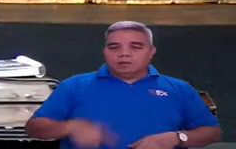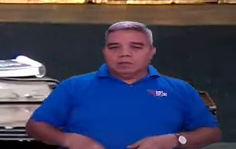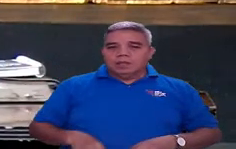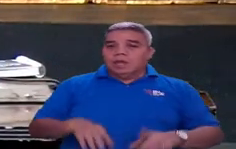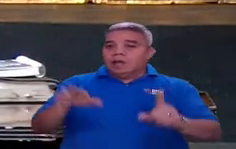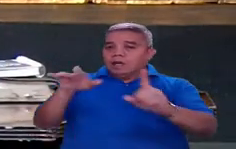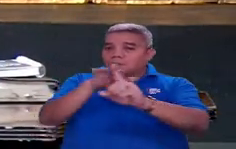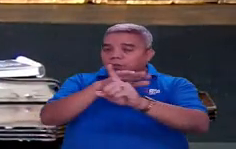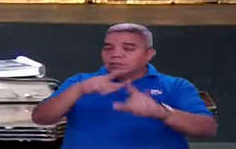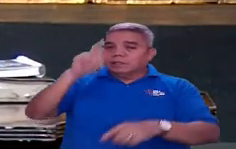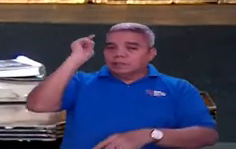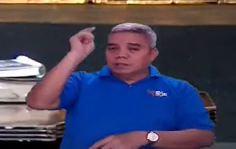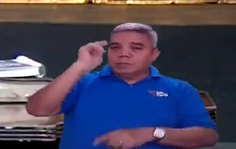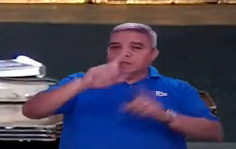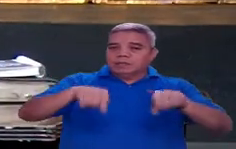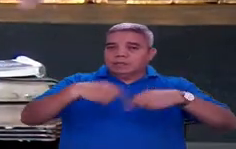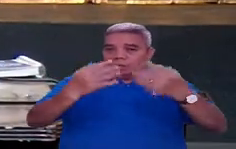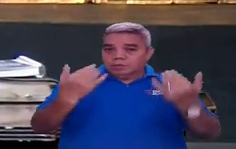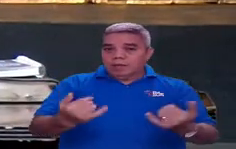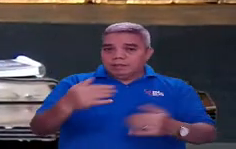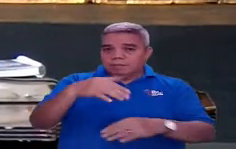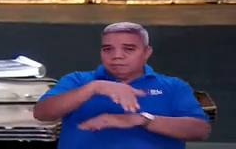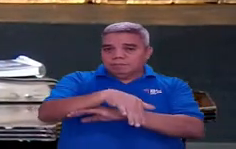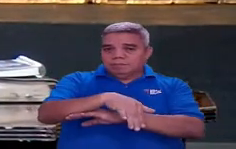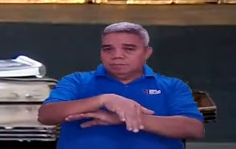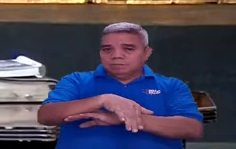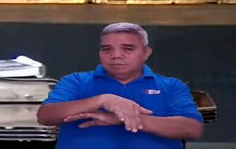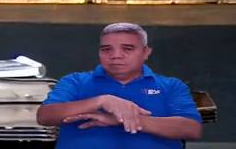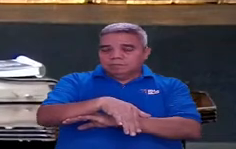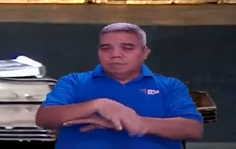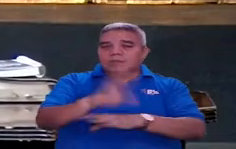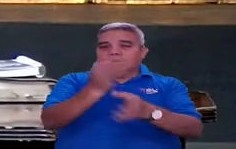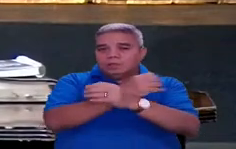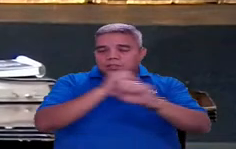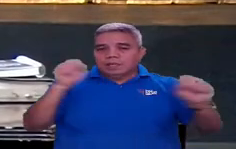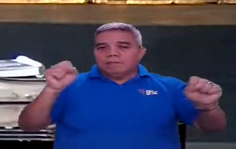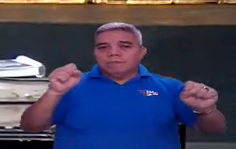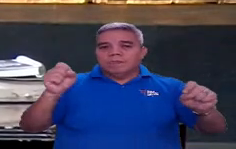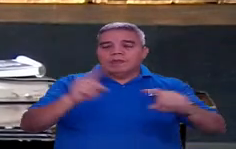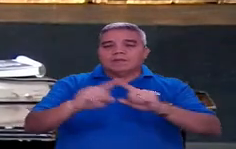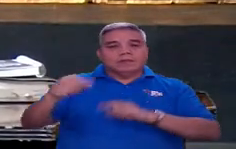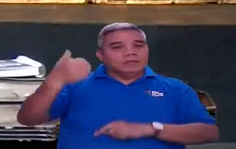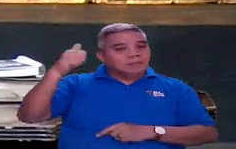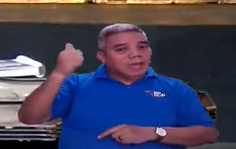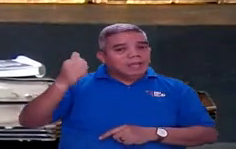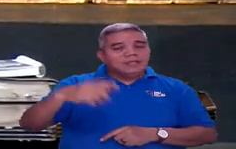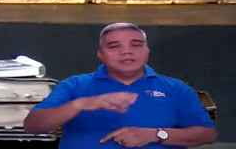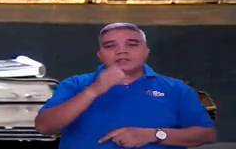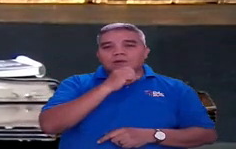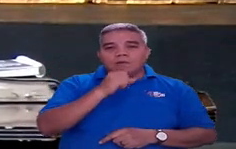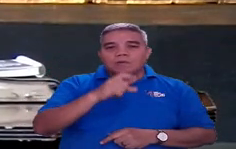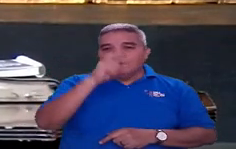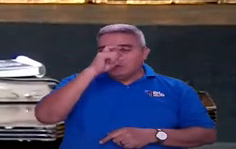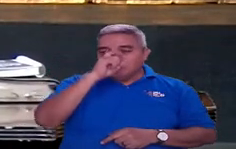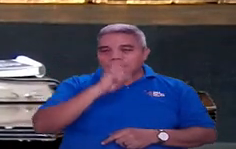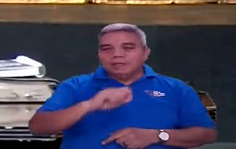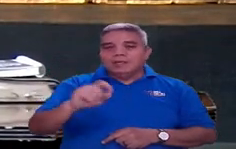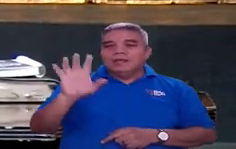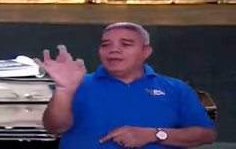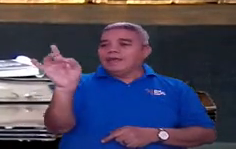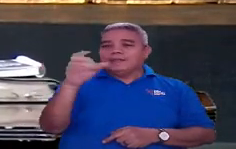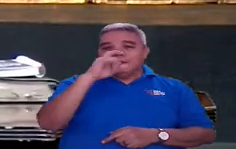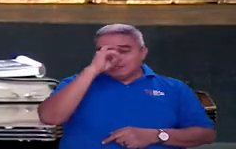Have you noticed our testimony givers tonight? They were saved at an age of 10 years old, 8 years